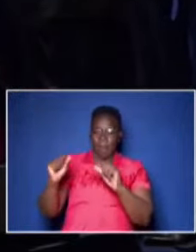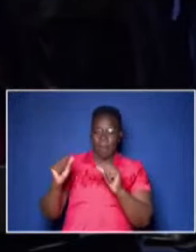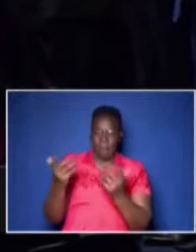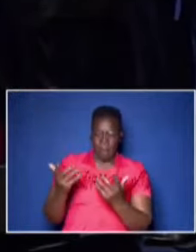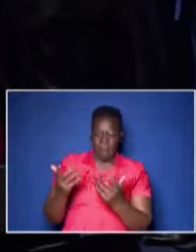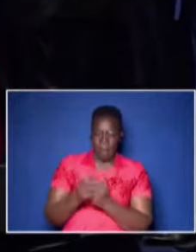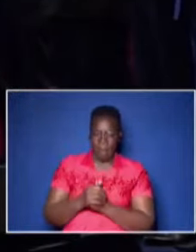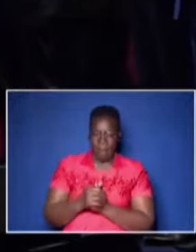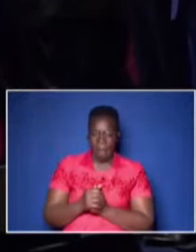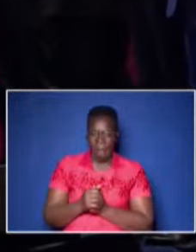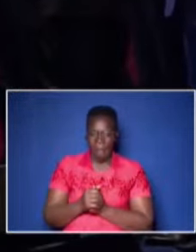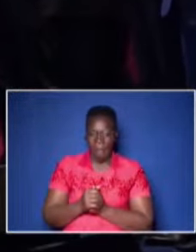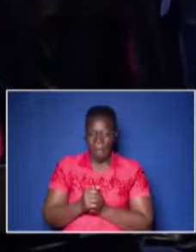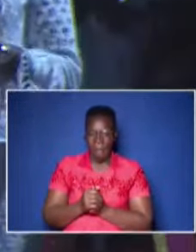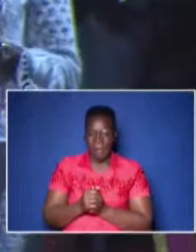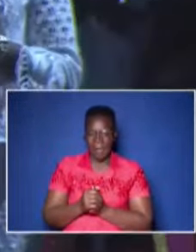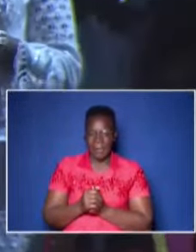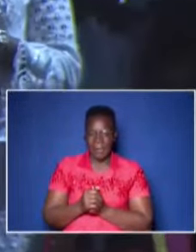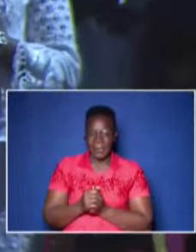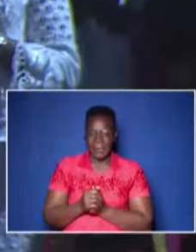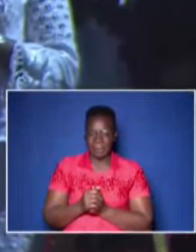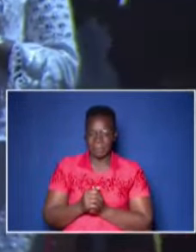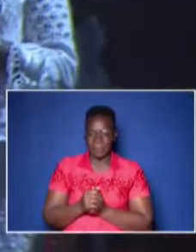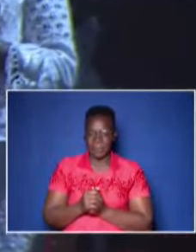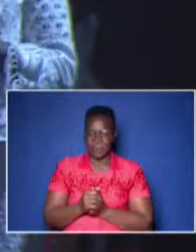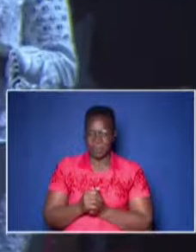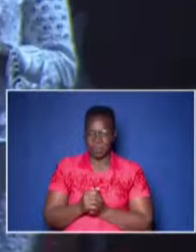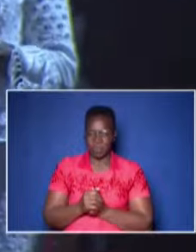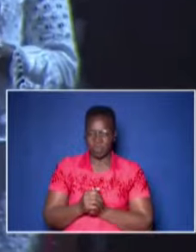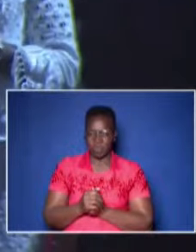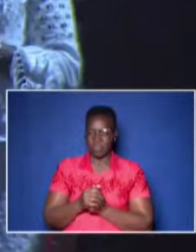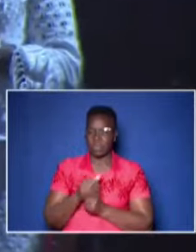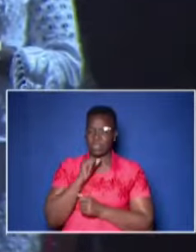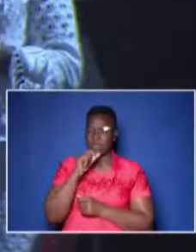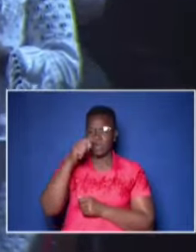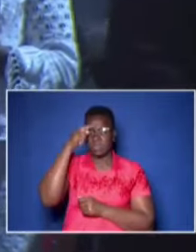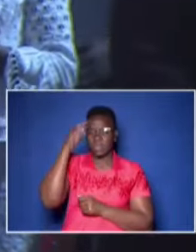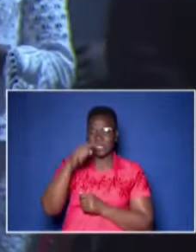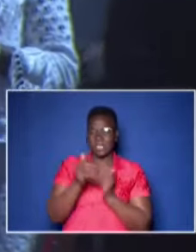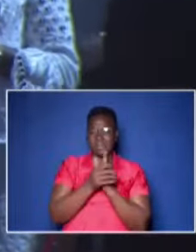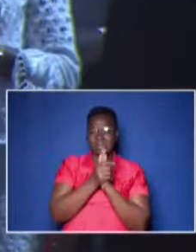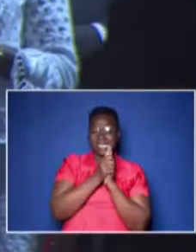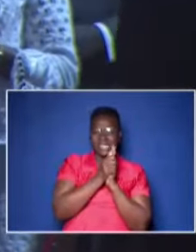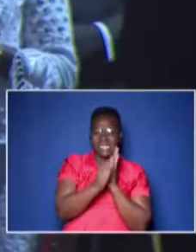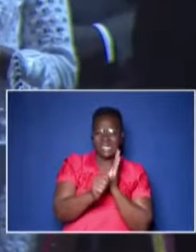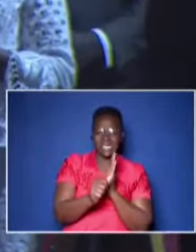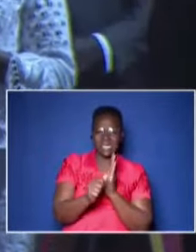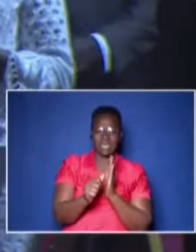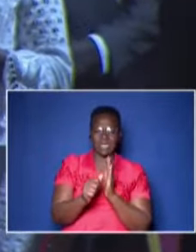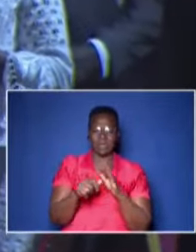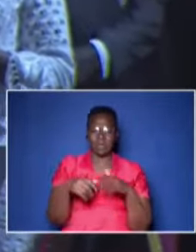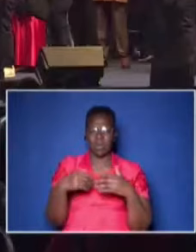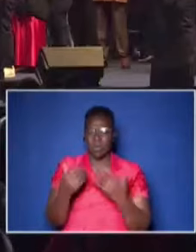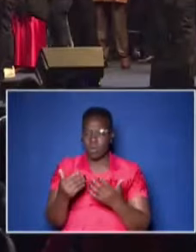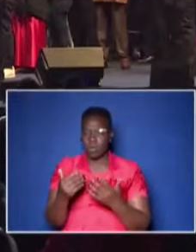government it's not by alent it's not by